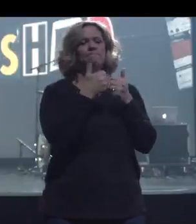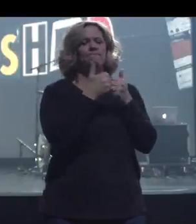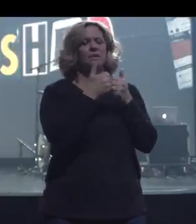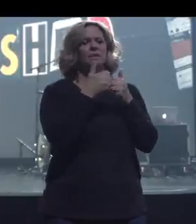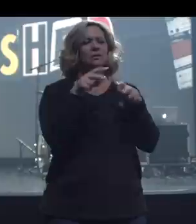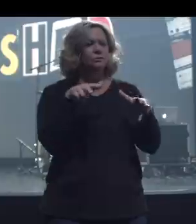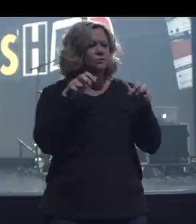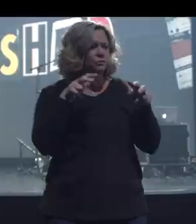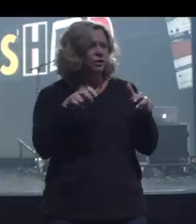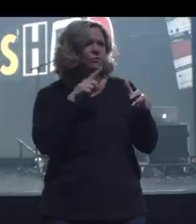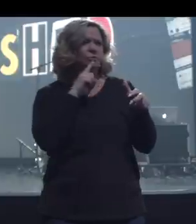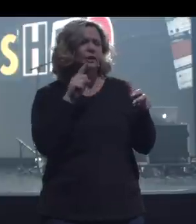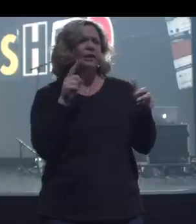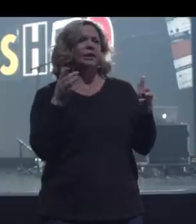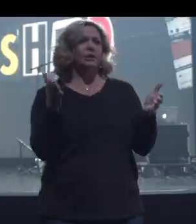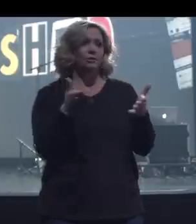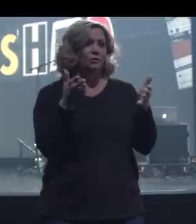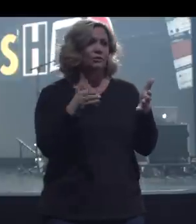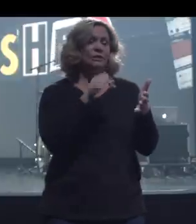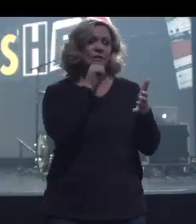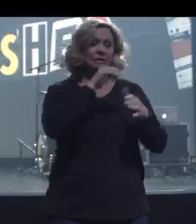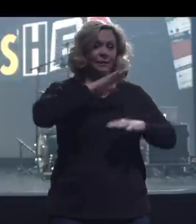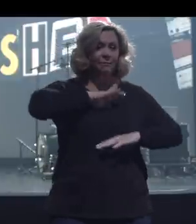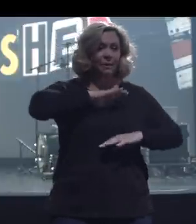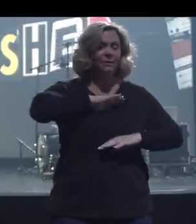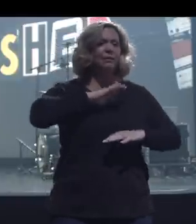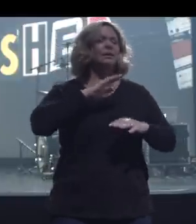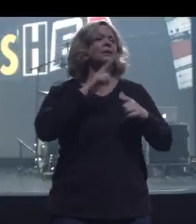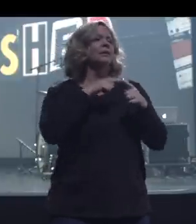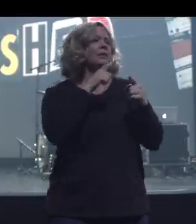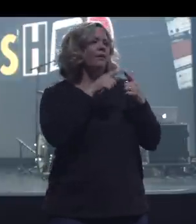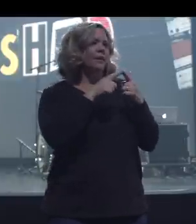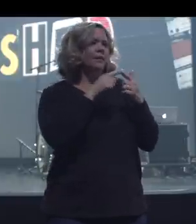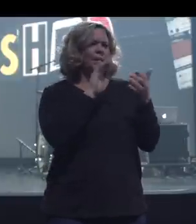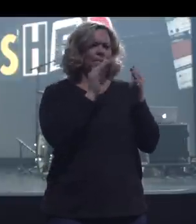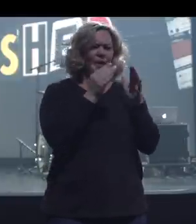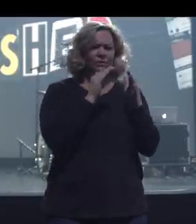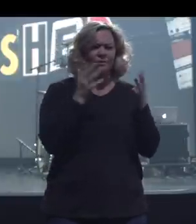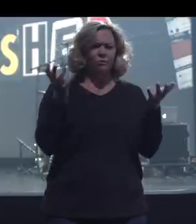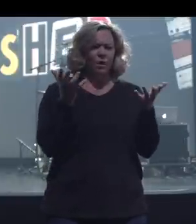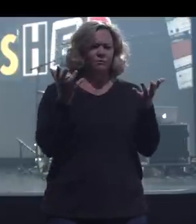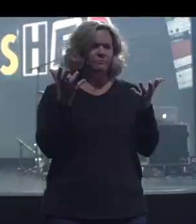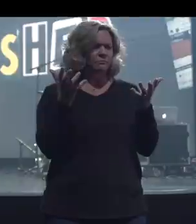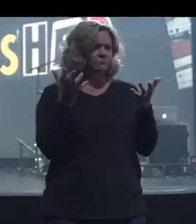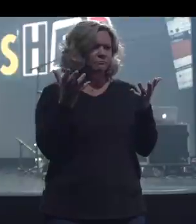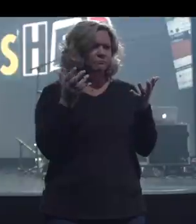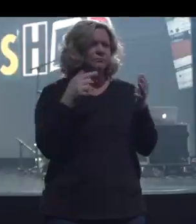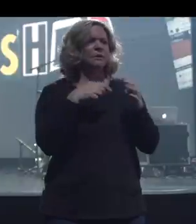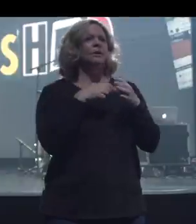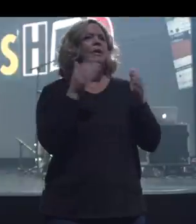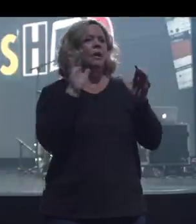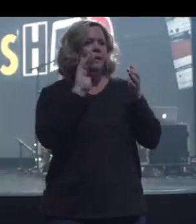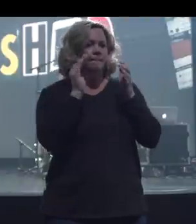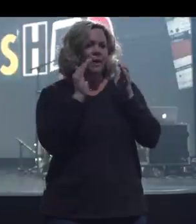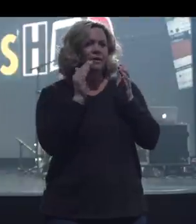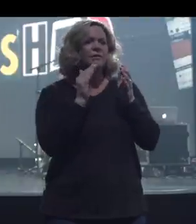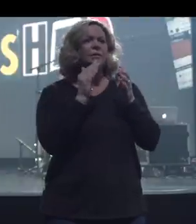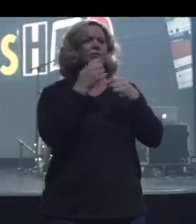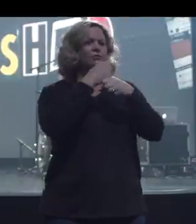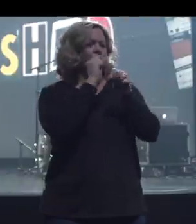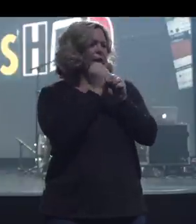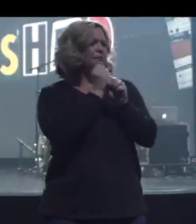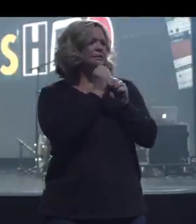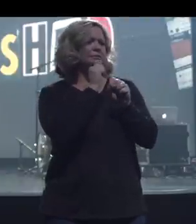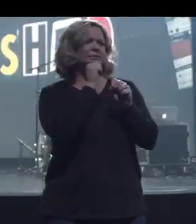by discontentment and discontentment's fueled by comparison, what does comparison do? Let's keep digging. Comparison creates